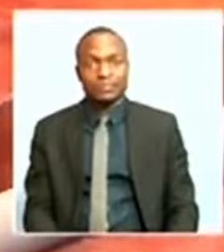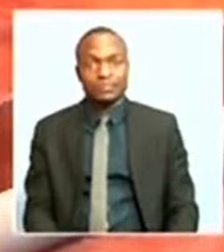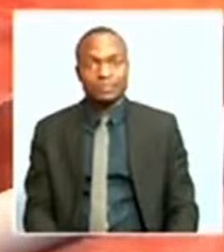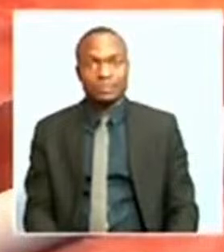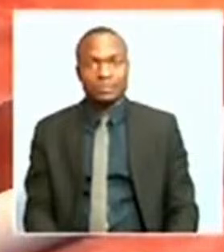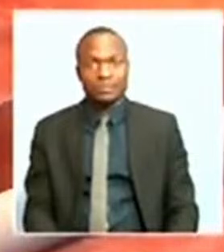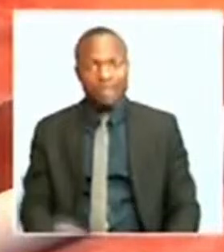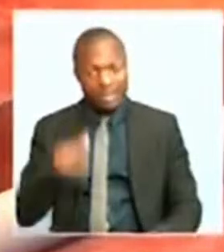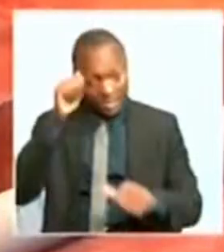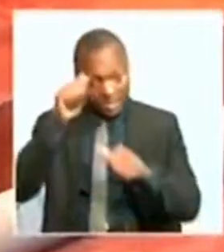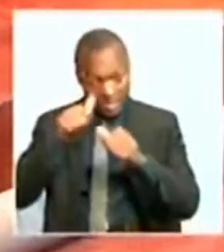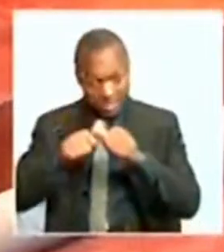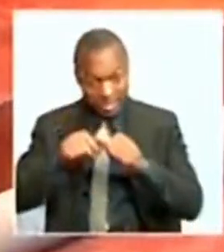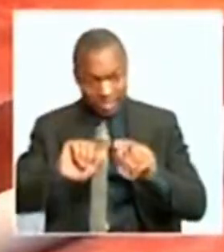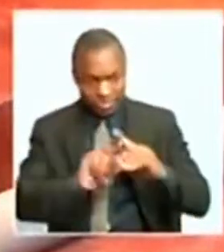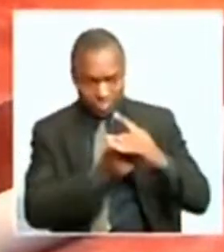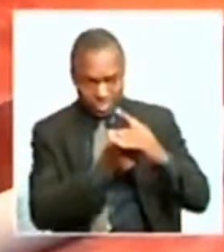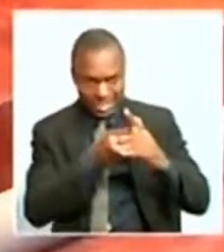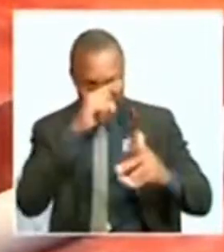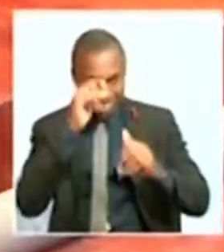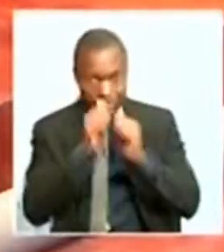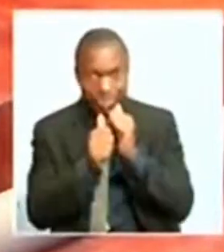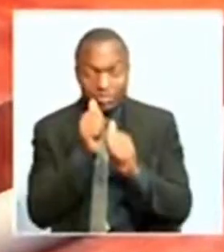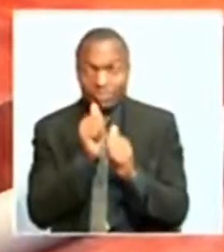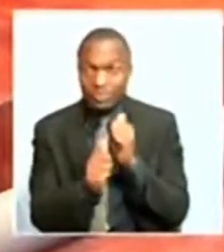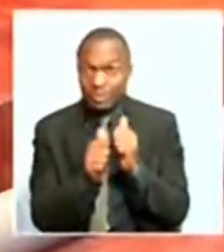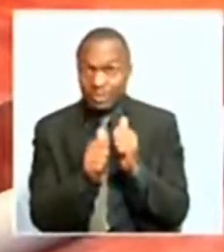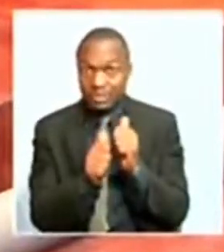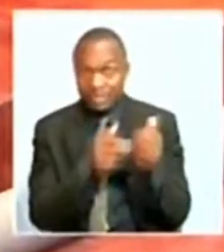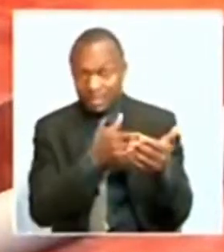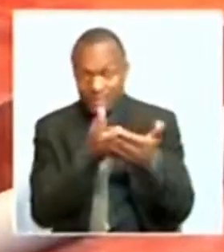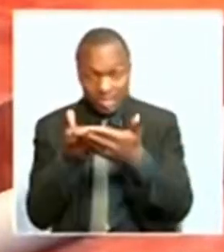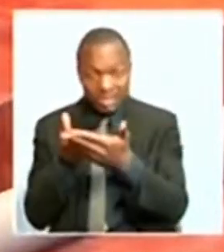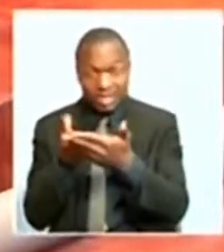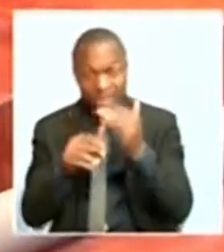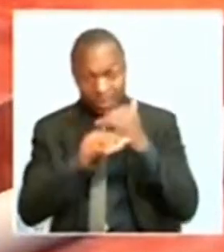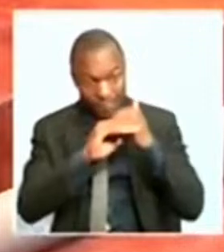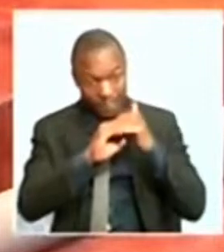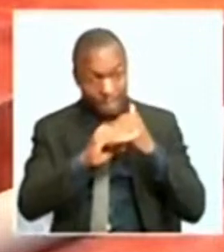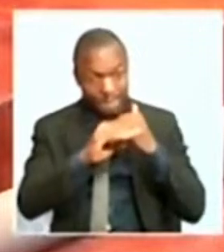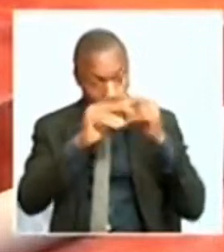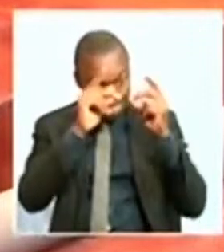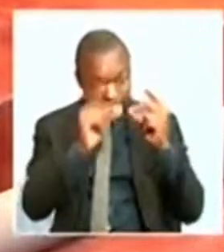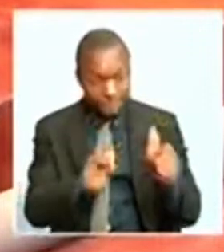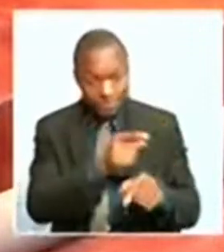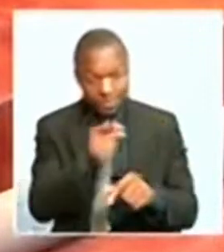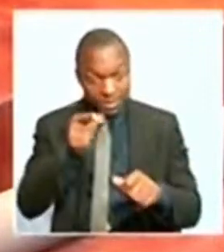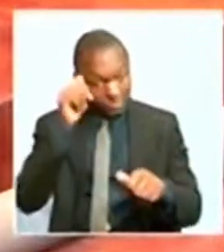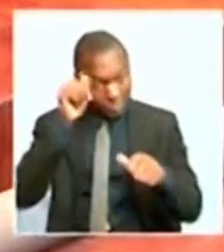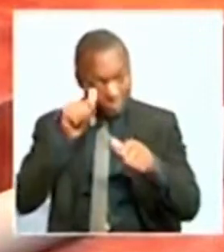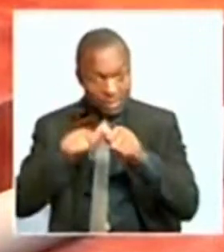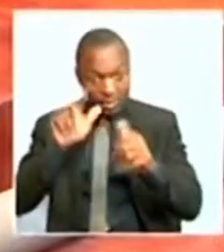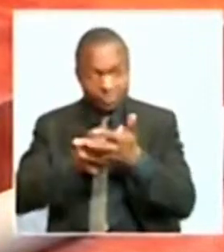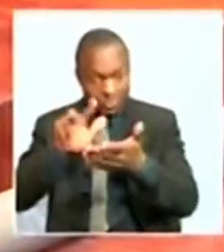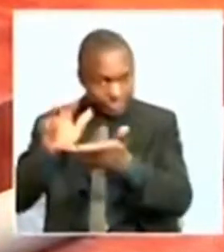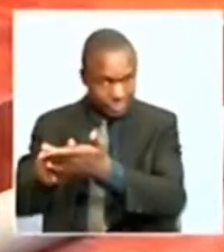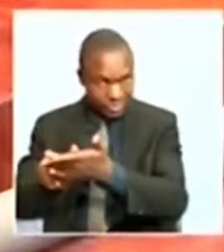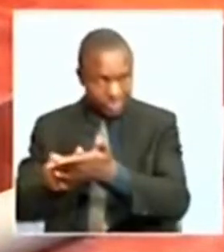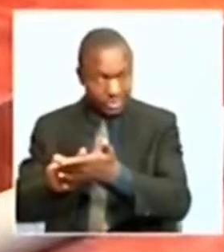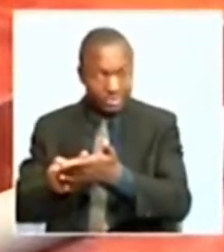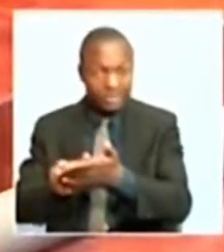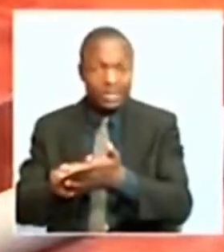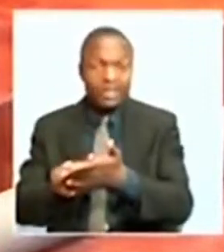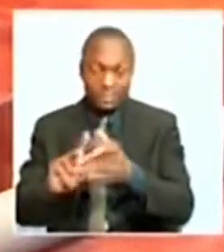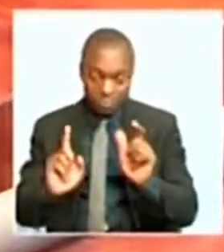the agreement kicked in because the threshold had been reached for those that have signed. So there is a conference of parties, and they